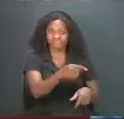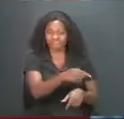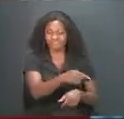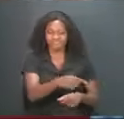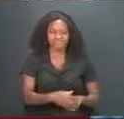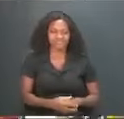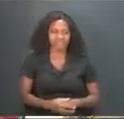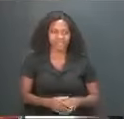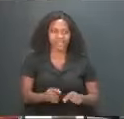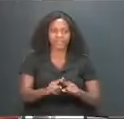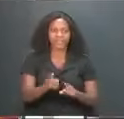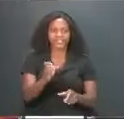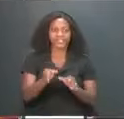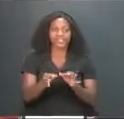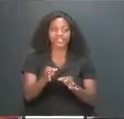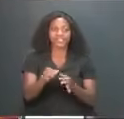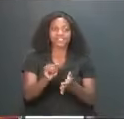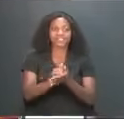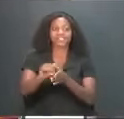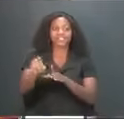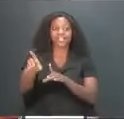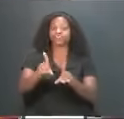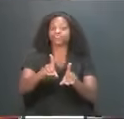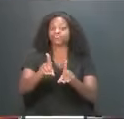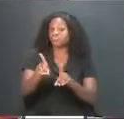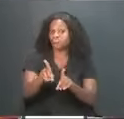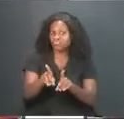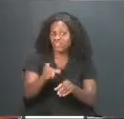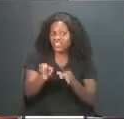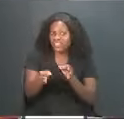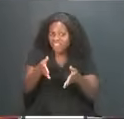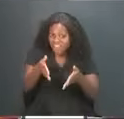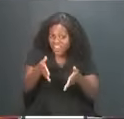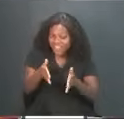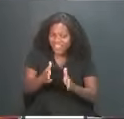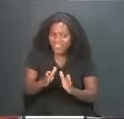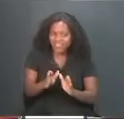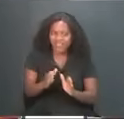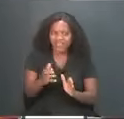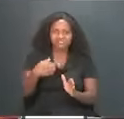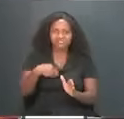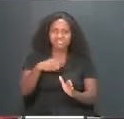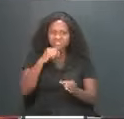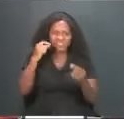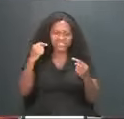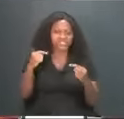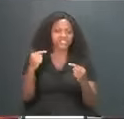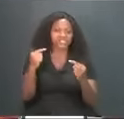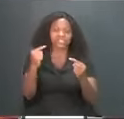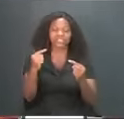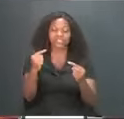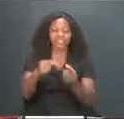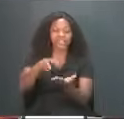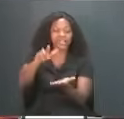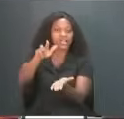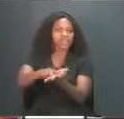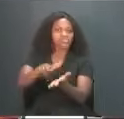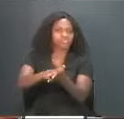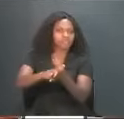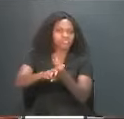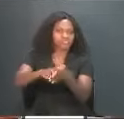But if I had fallen into their trap, I would not have succeeded in approving my